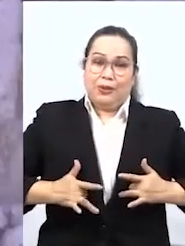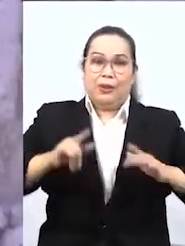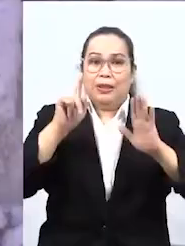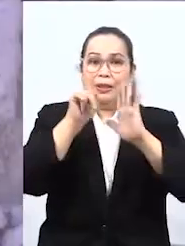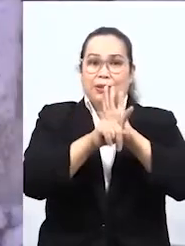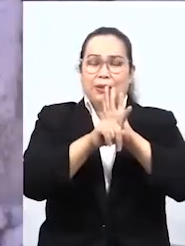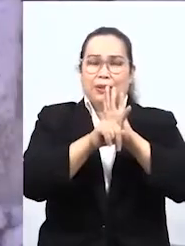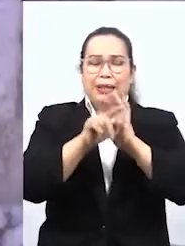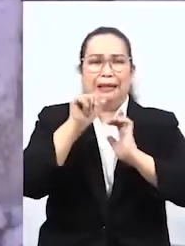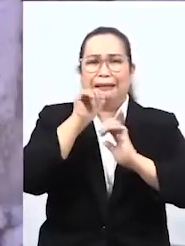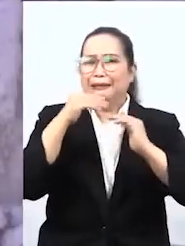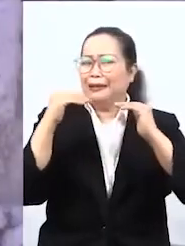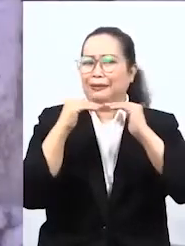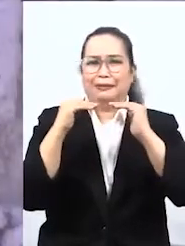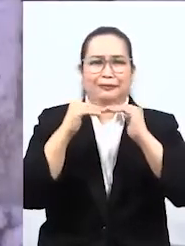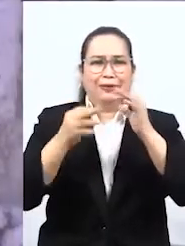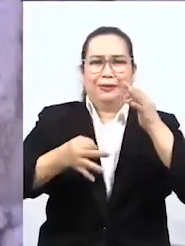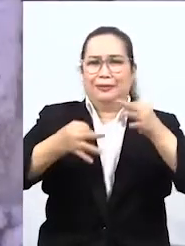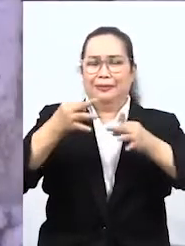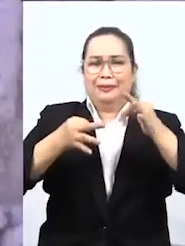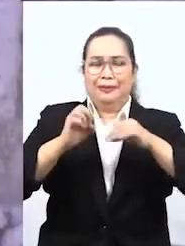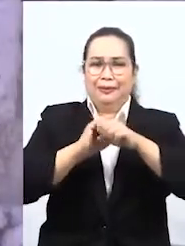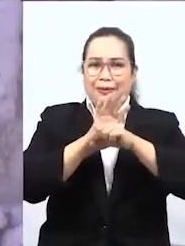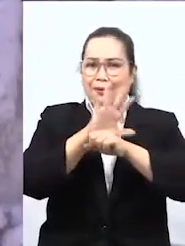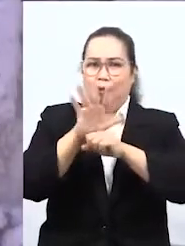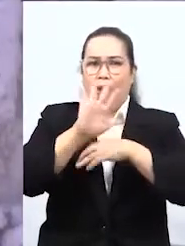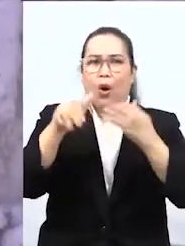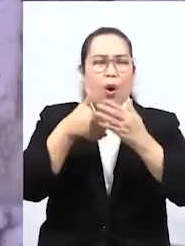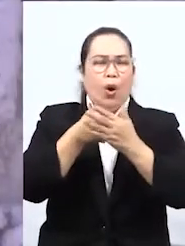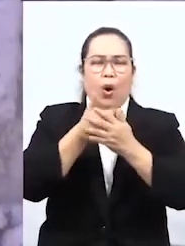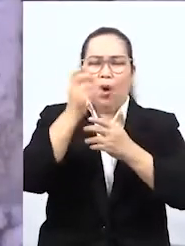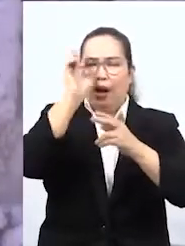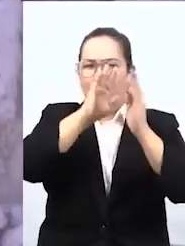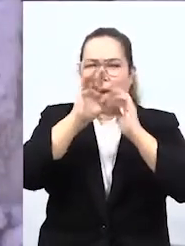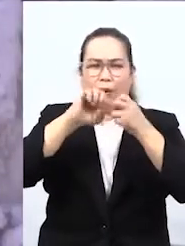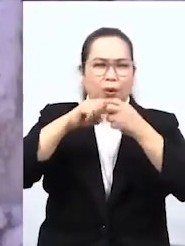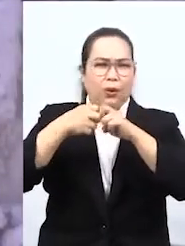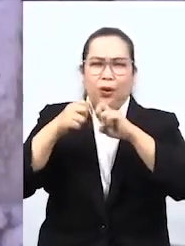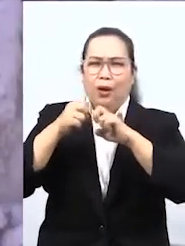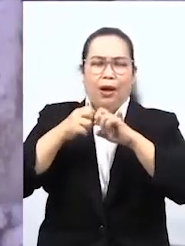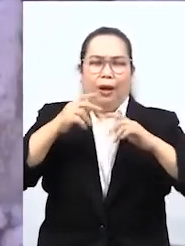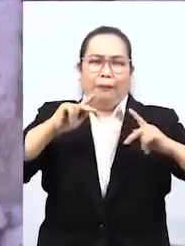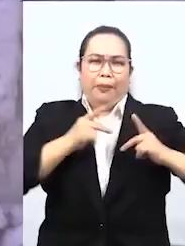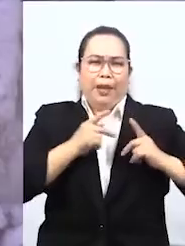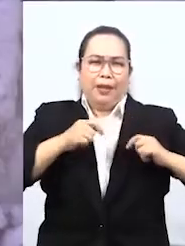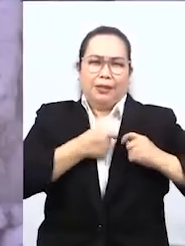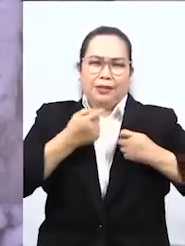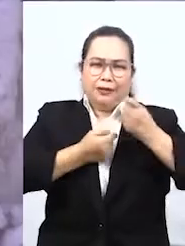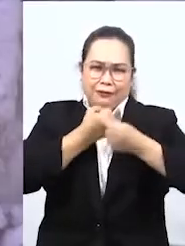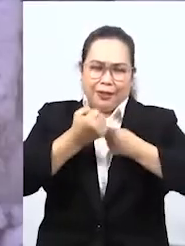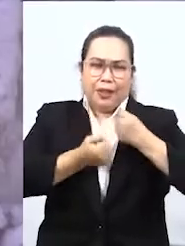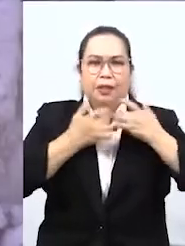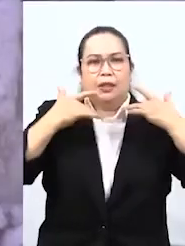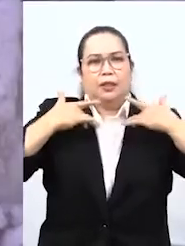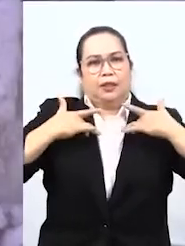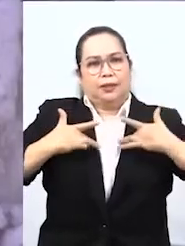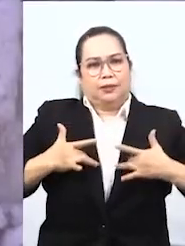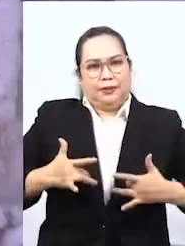Injustice pandemic and other issues that cause pain suffering and